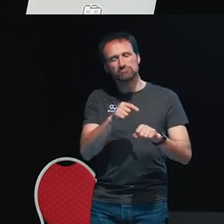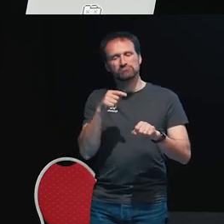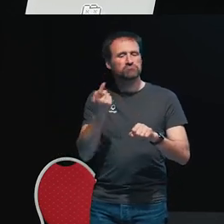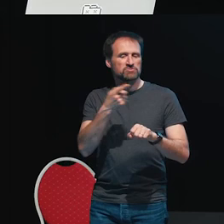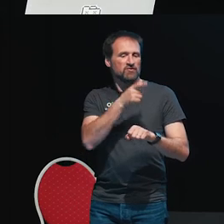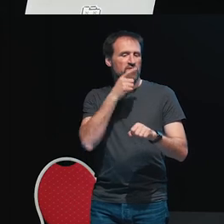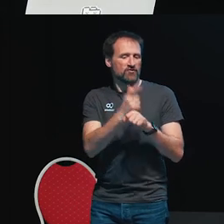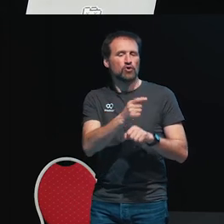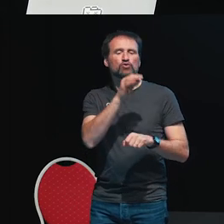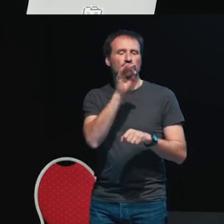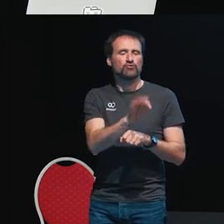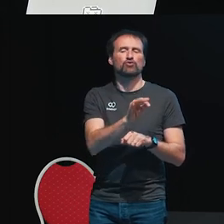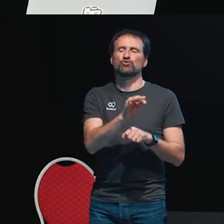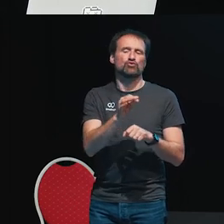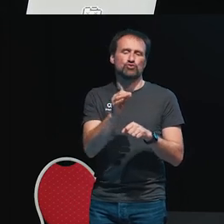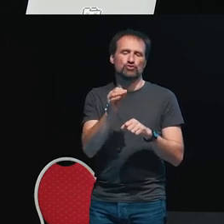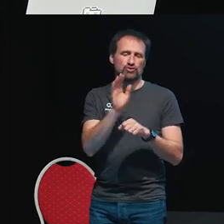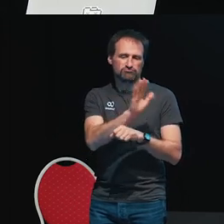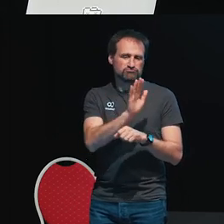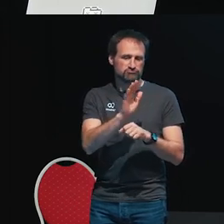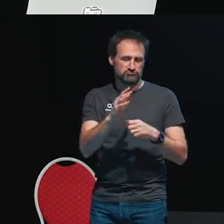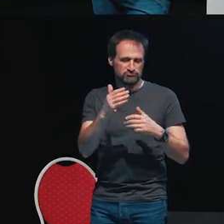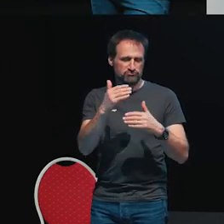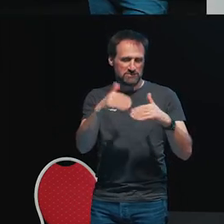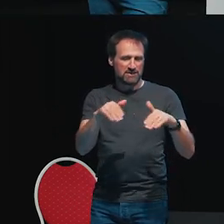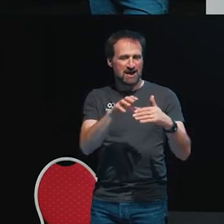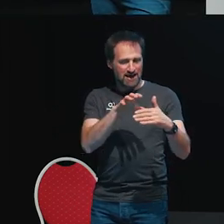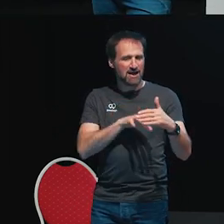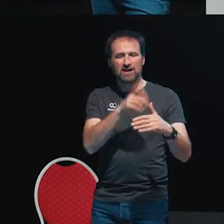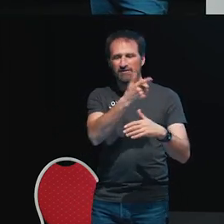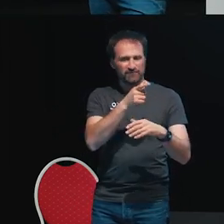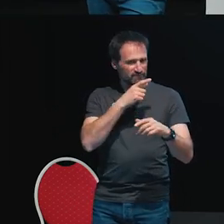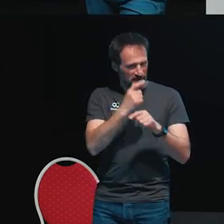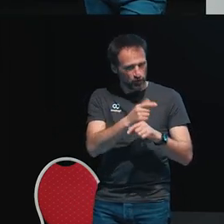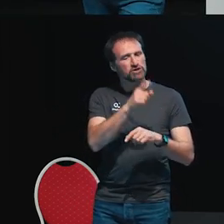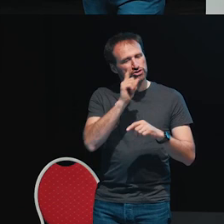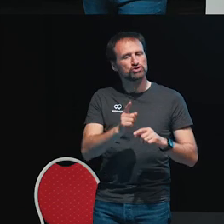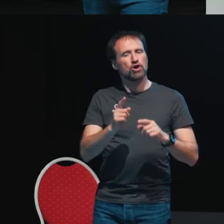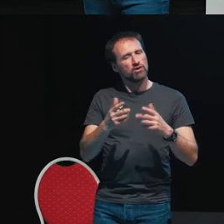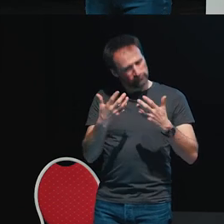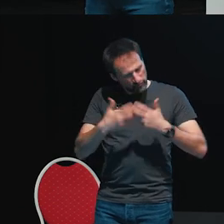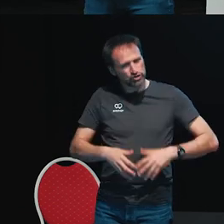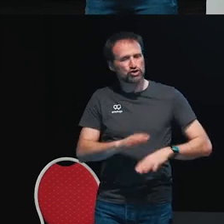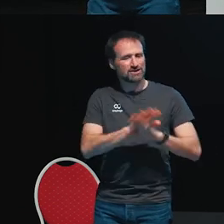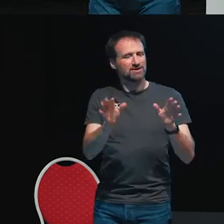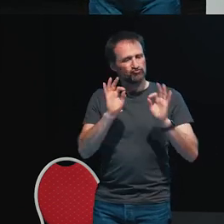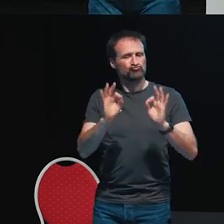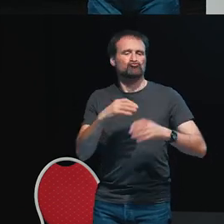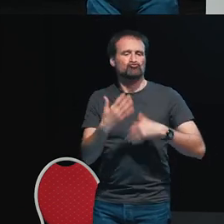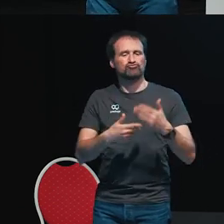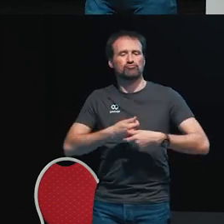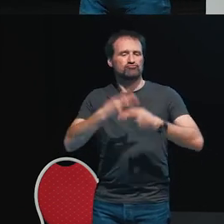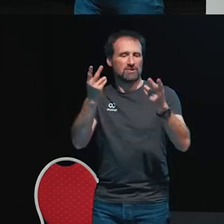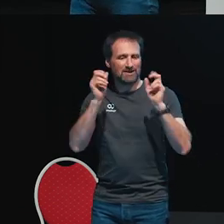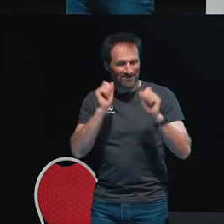like making sure that the part that they are in charge is good to go. So you need to get three looks good to me